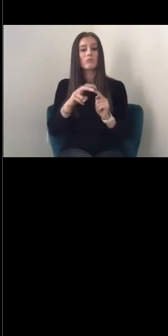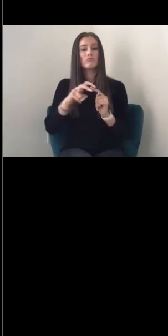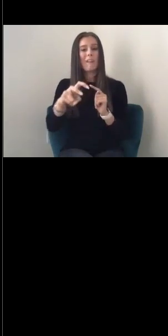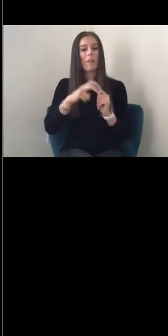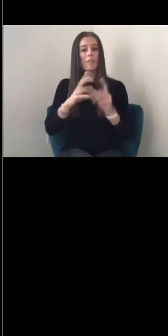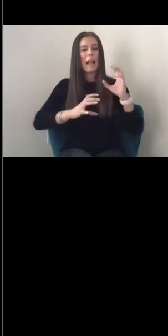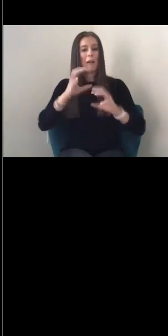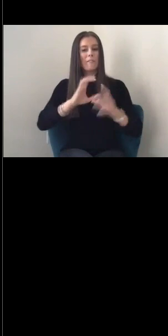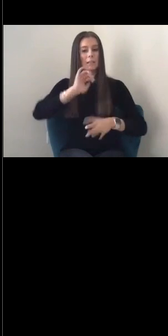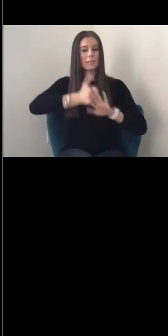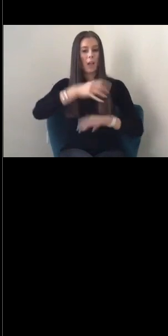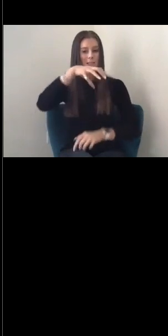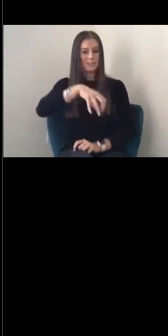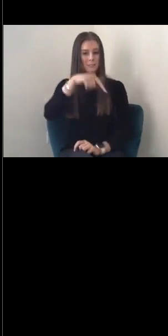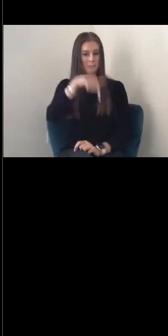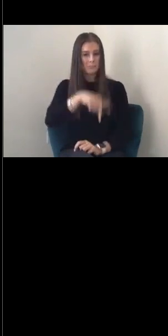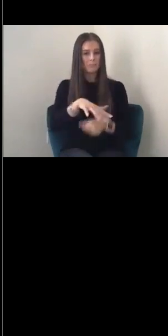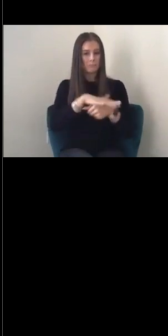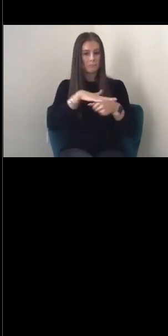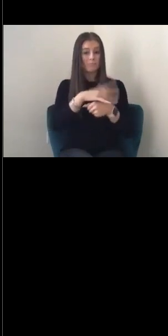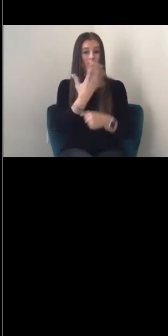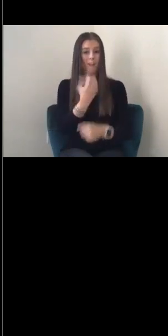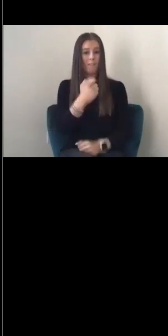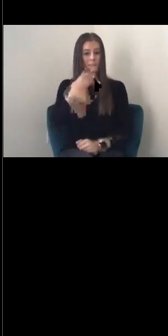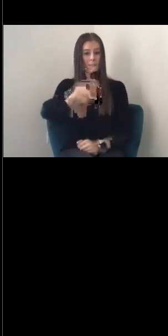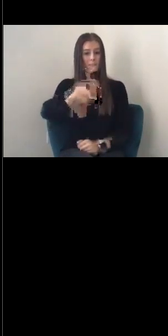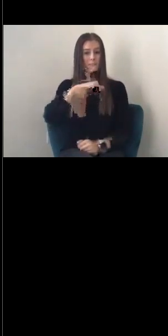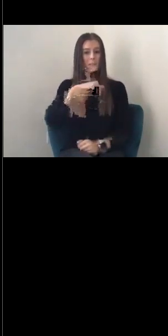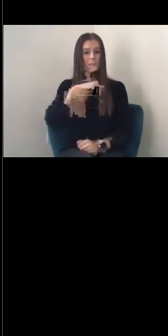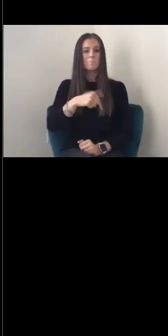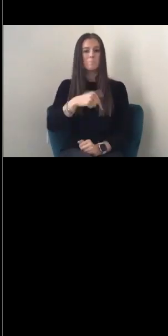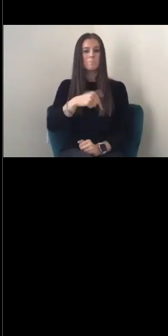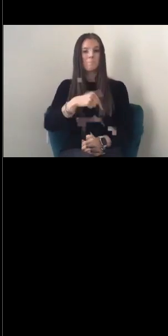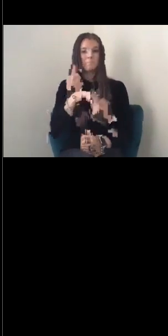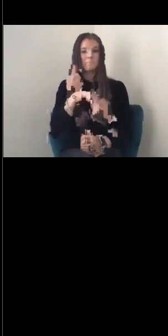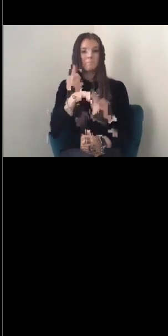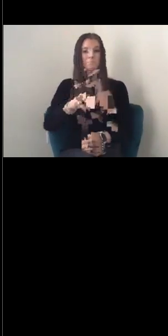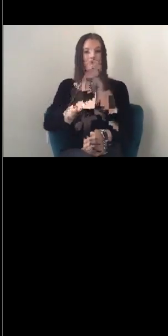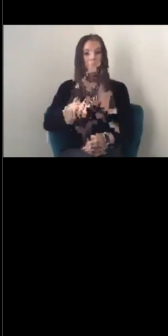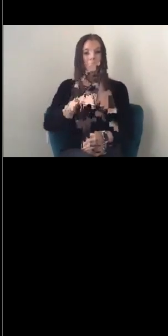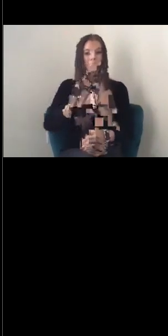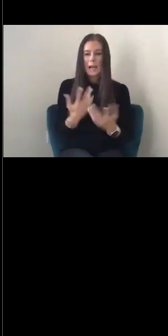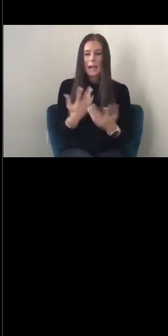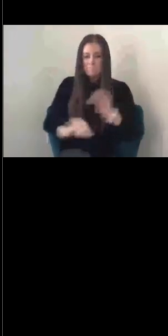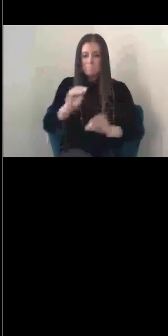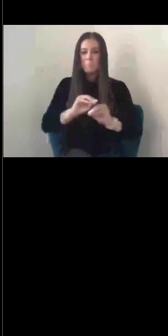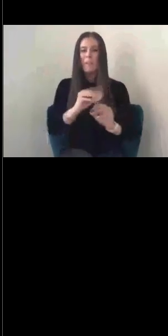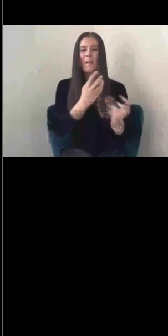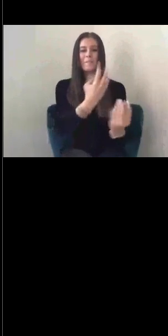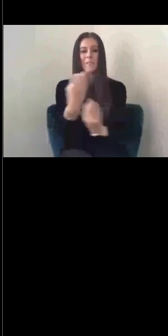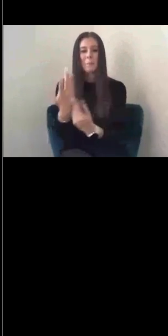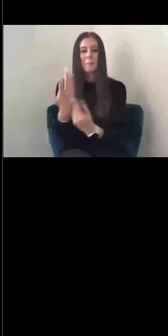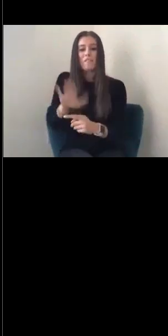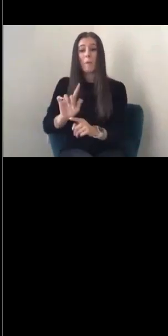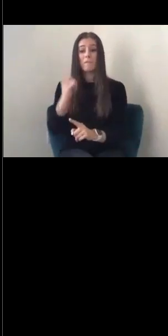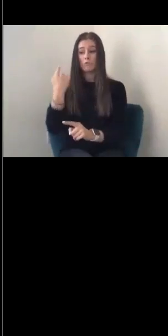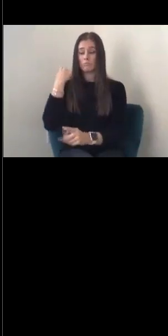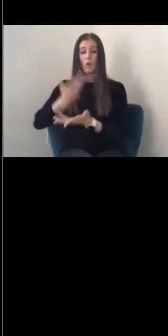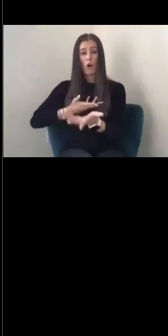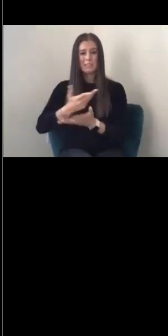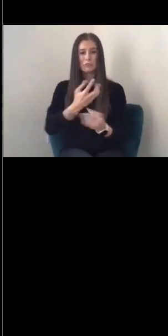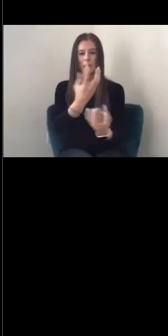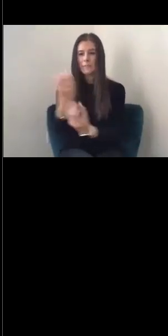area, following further design work and feedback from our supplementary consultation, we're now proposing a new